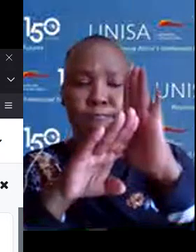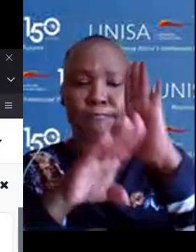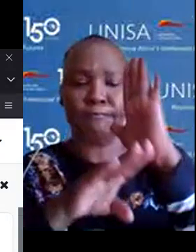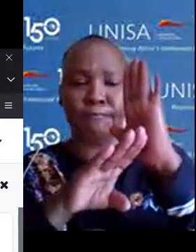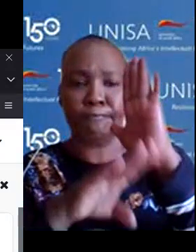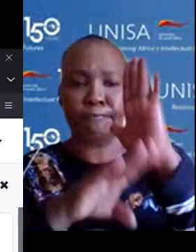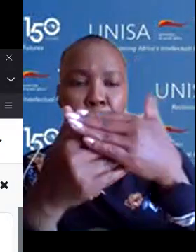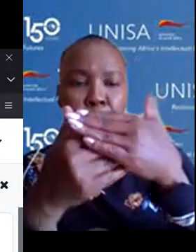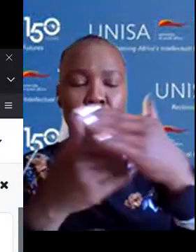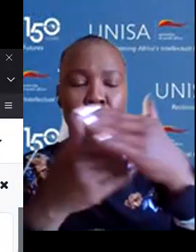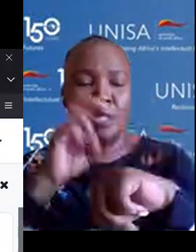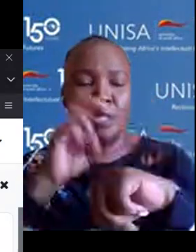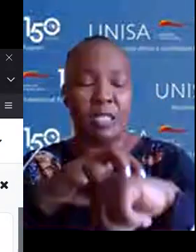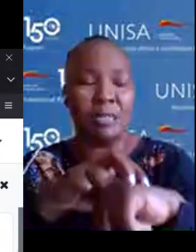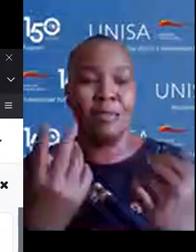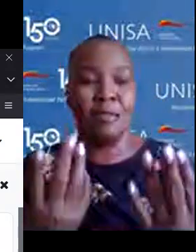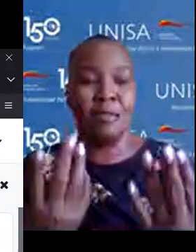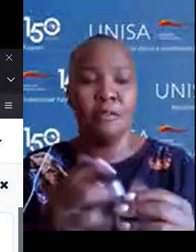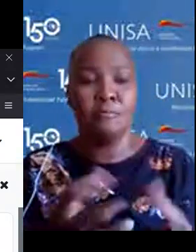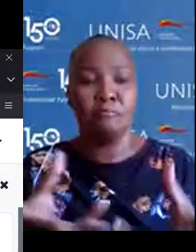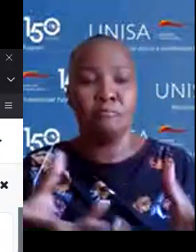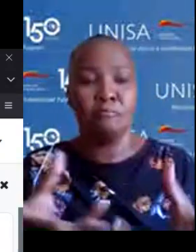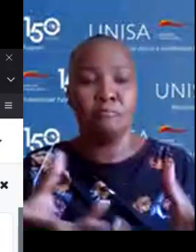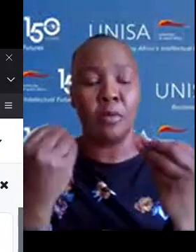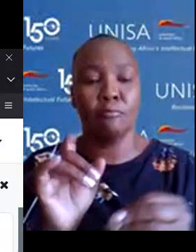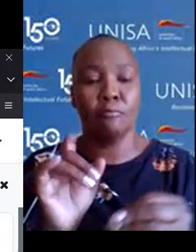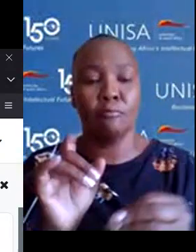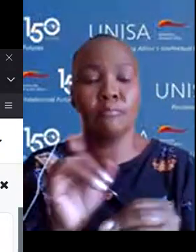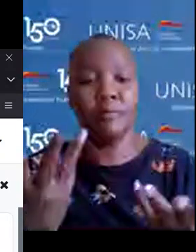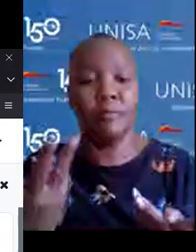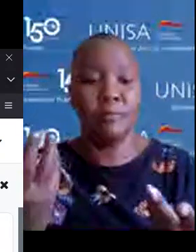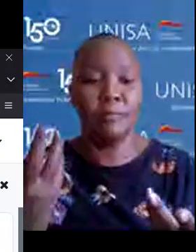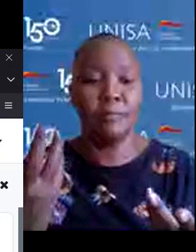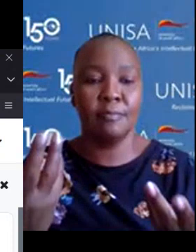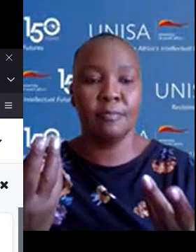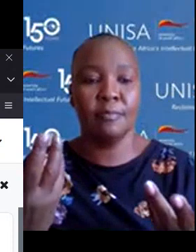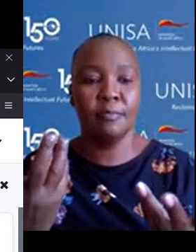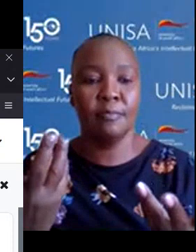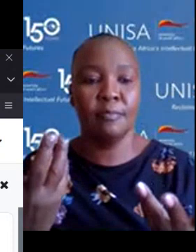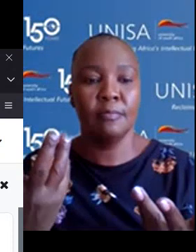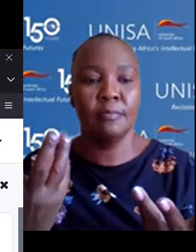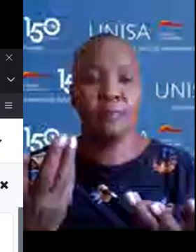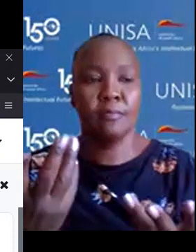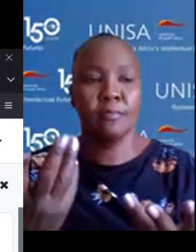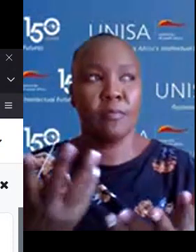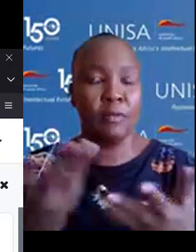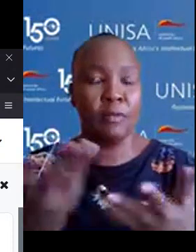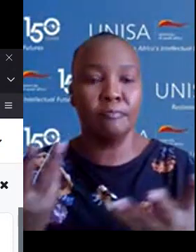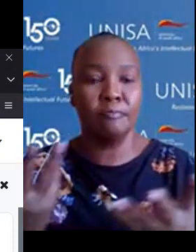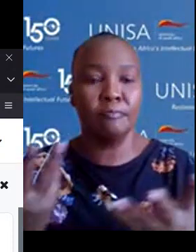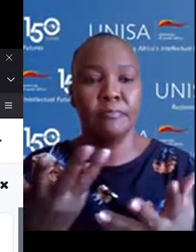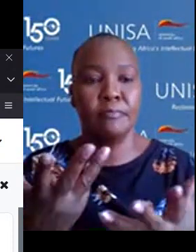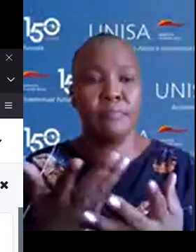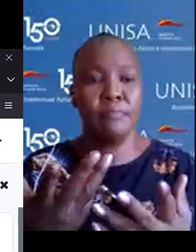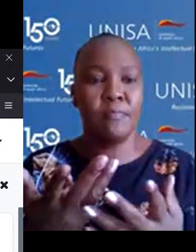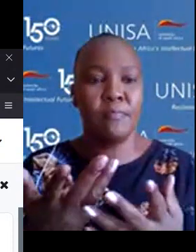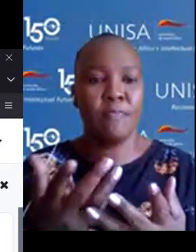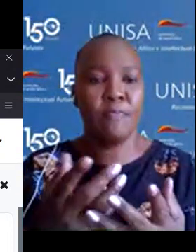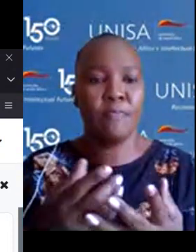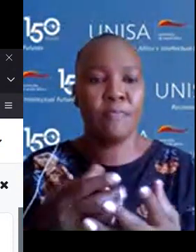prerequisites. We've got this one. Where is it now? That's just pre-course survey, this